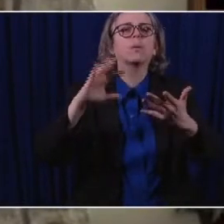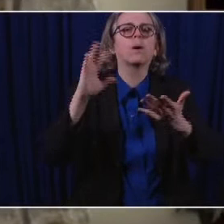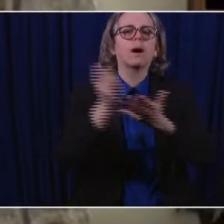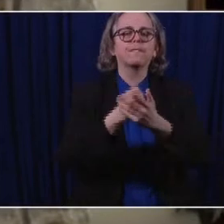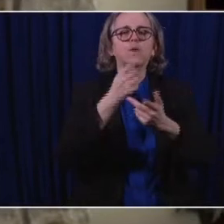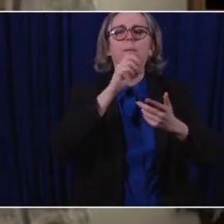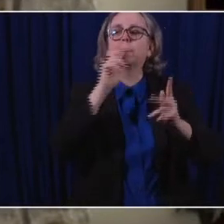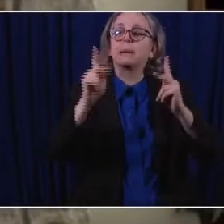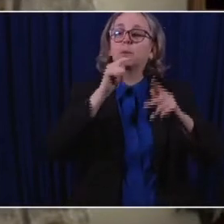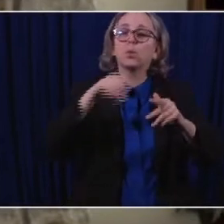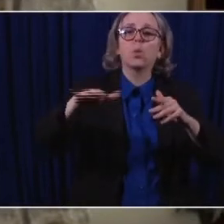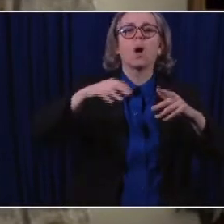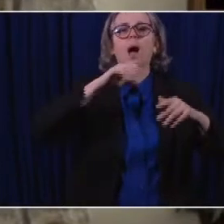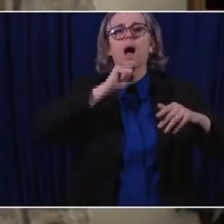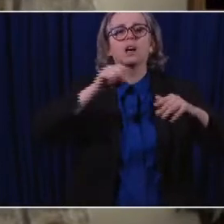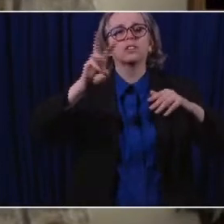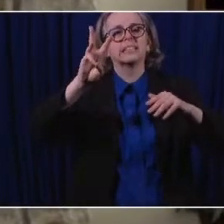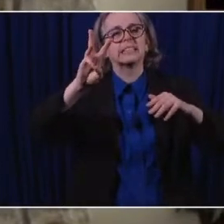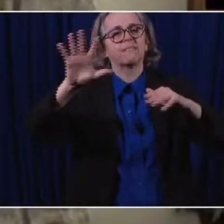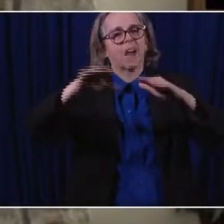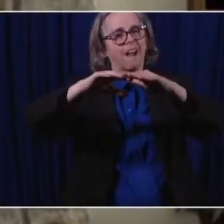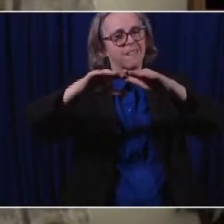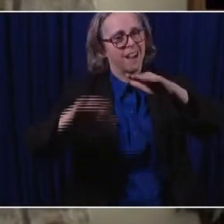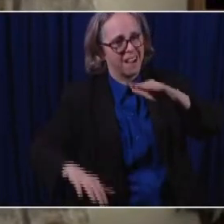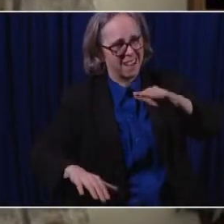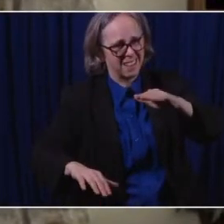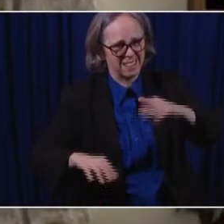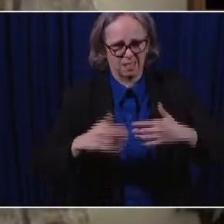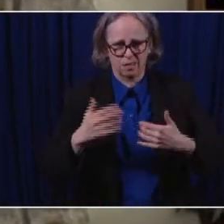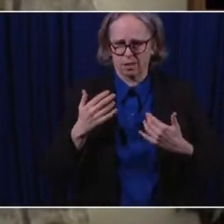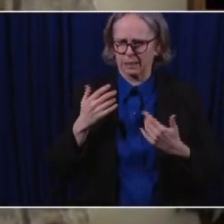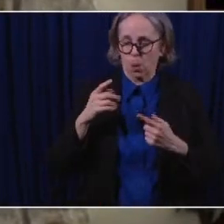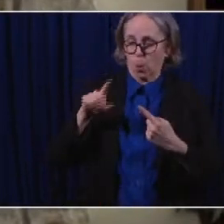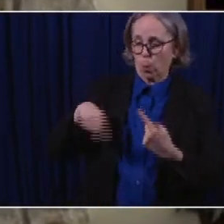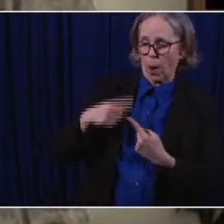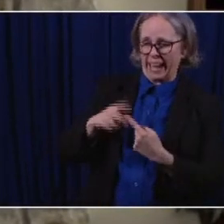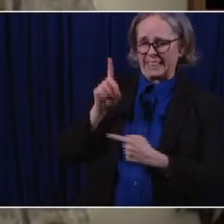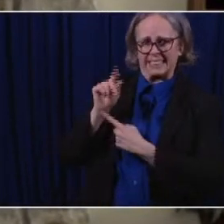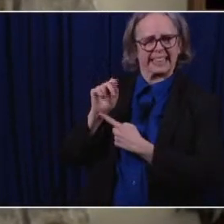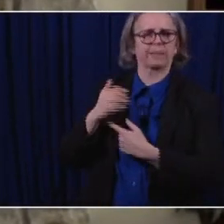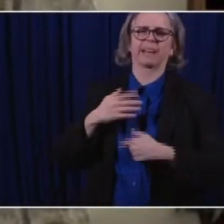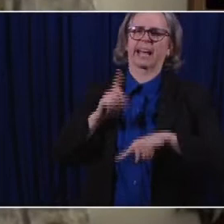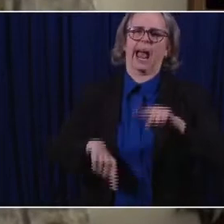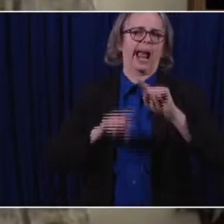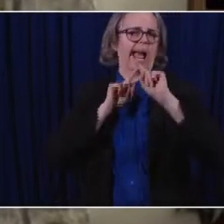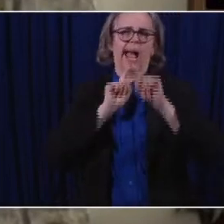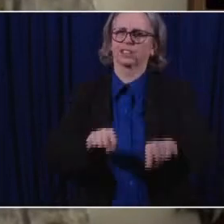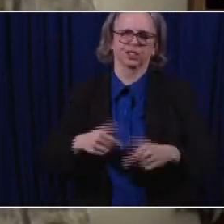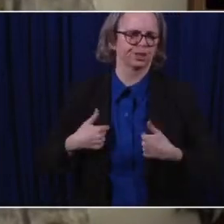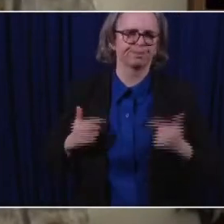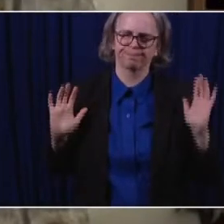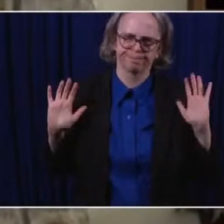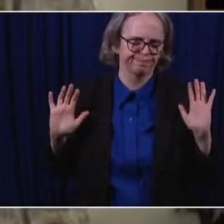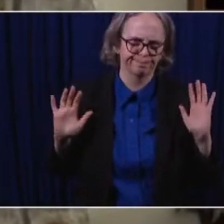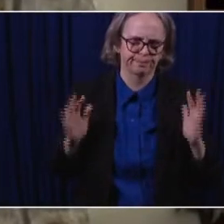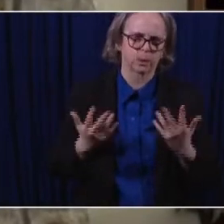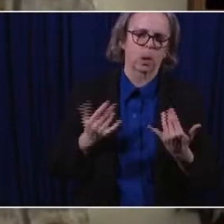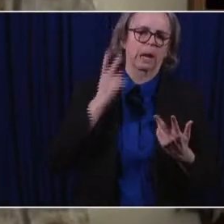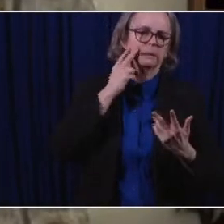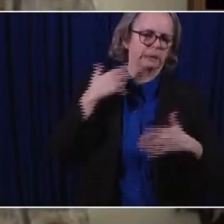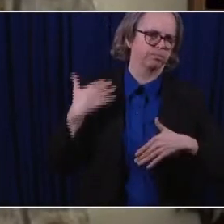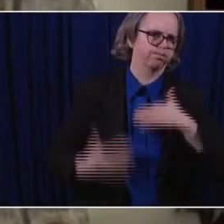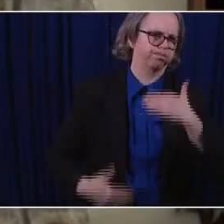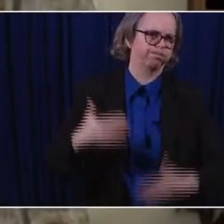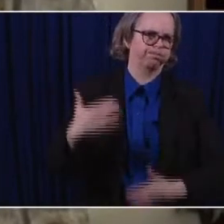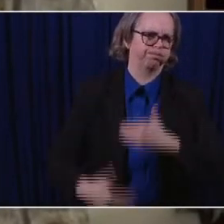set a date on that at this point without knowing exactly what we're going to get in and when we're going to get in would just be it would just be